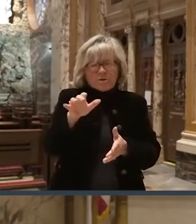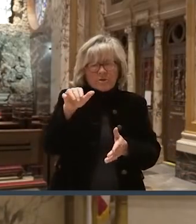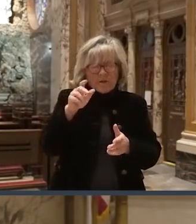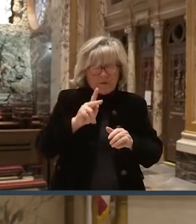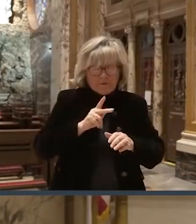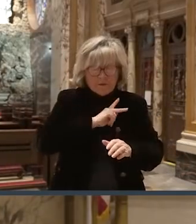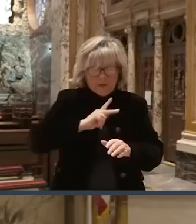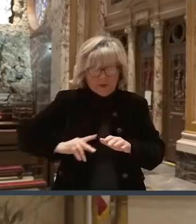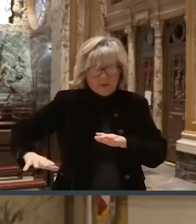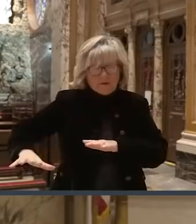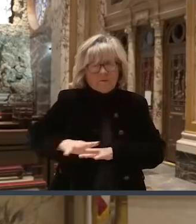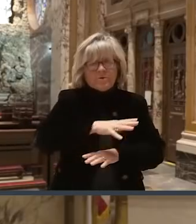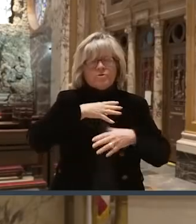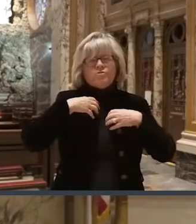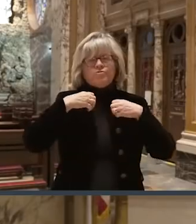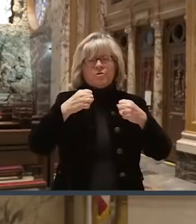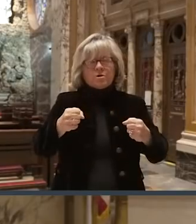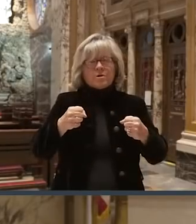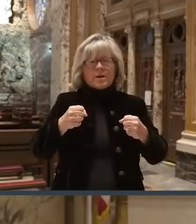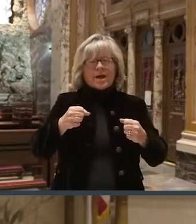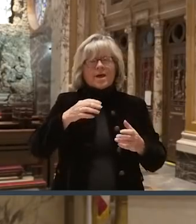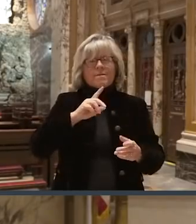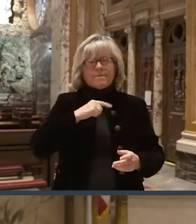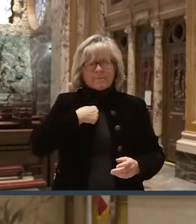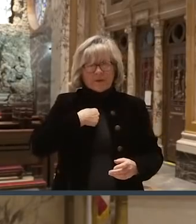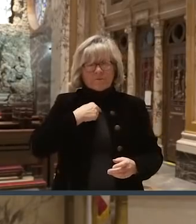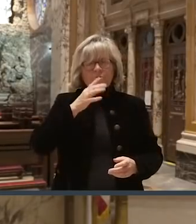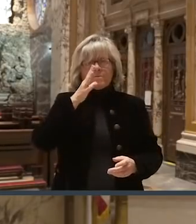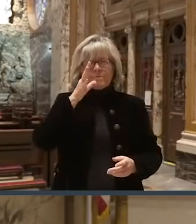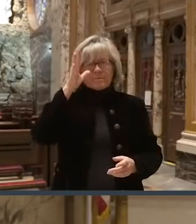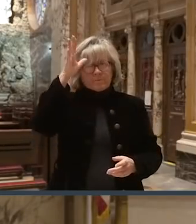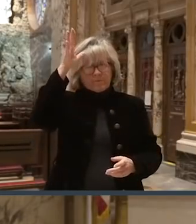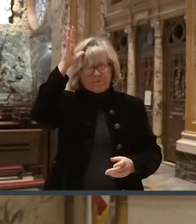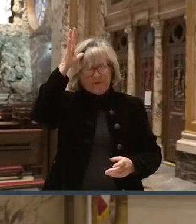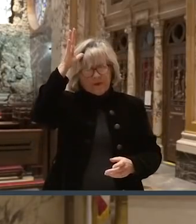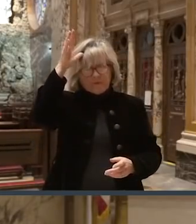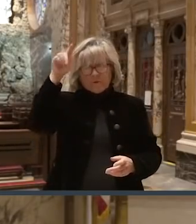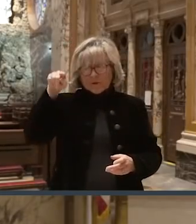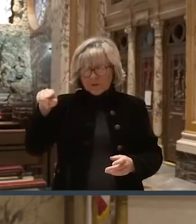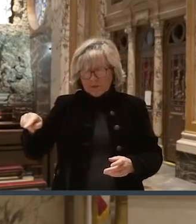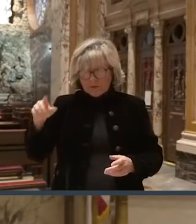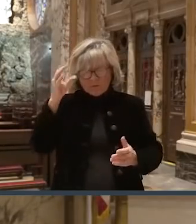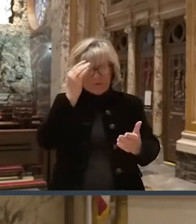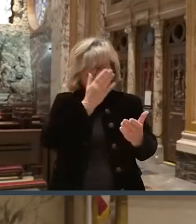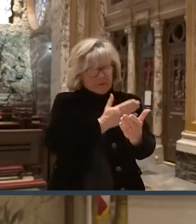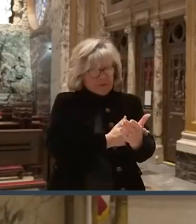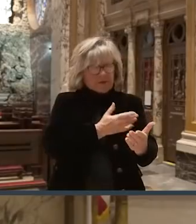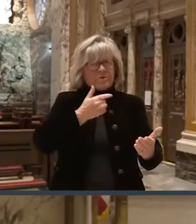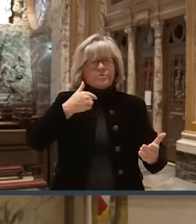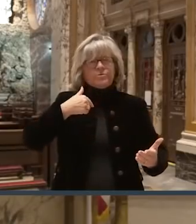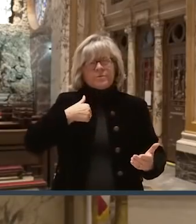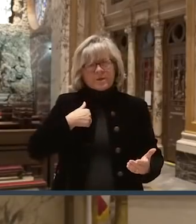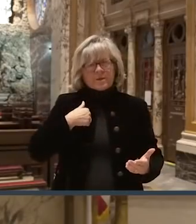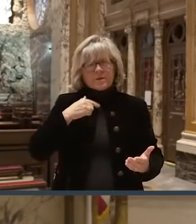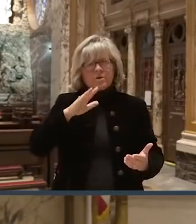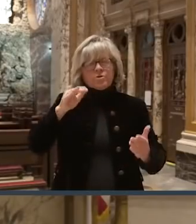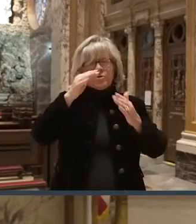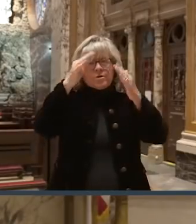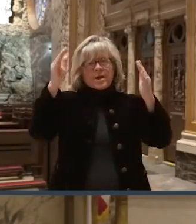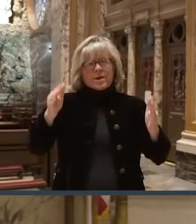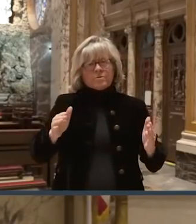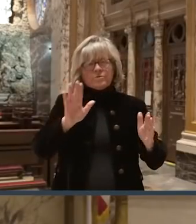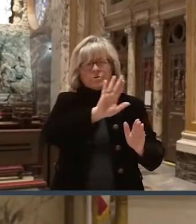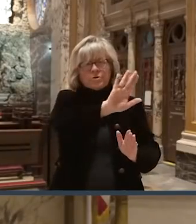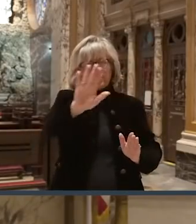firm. I will be a father to him, and he shall be a son to me. Your house and your